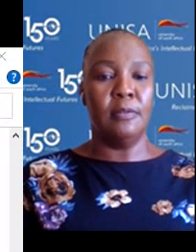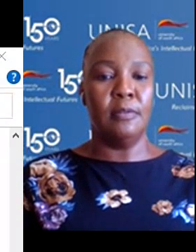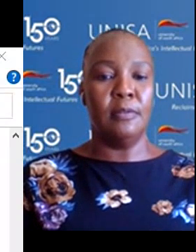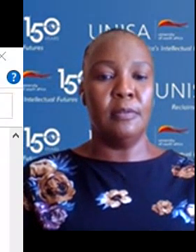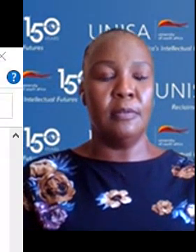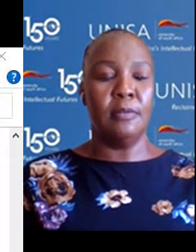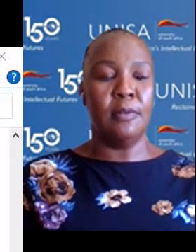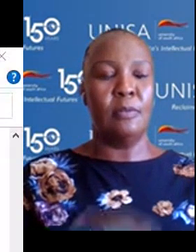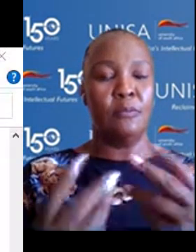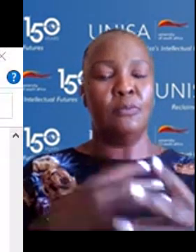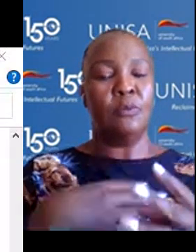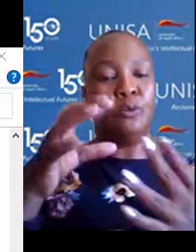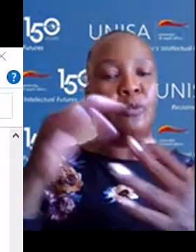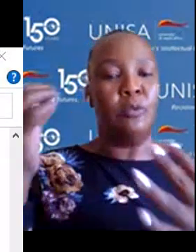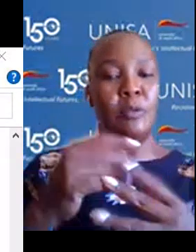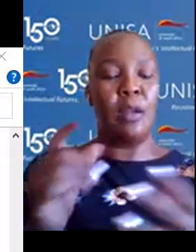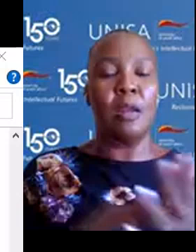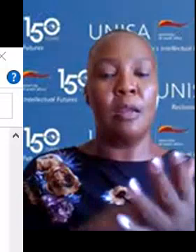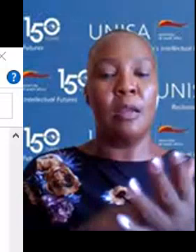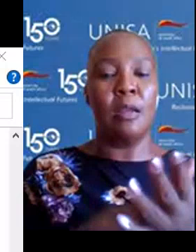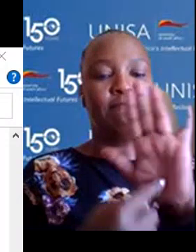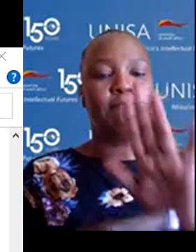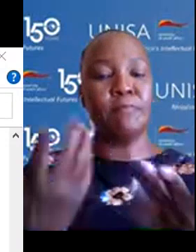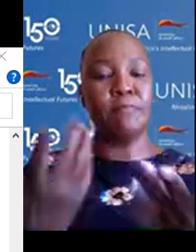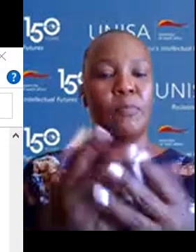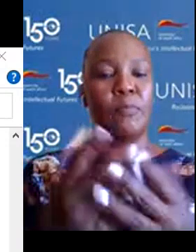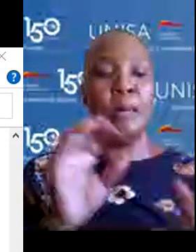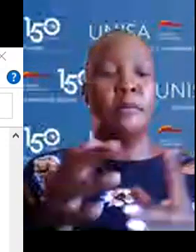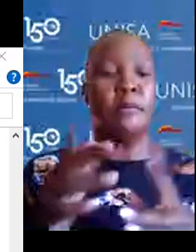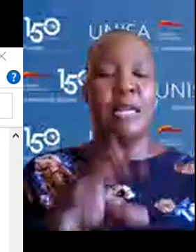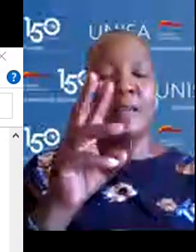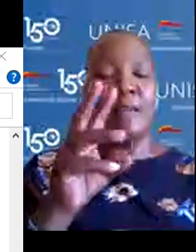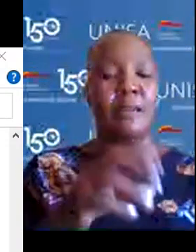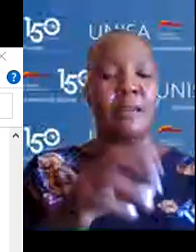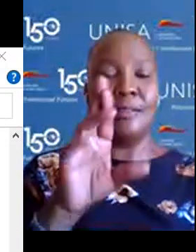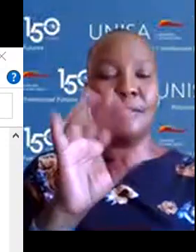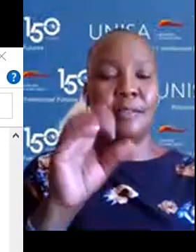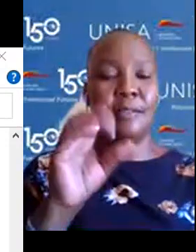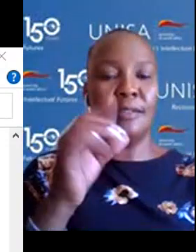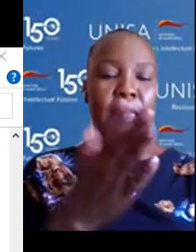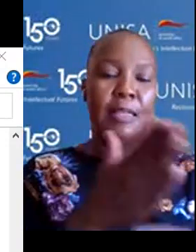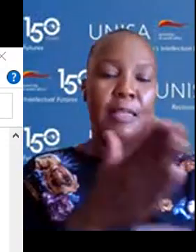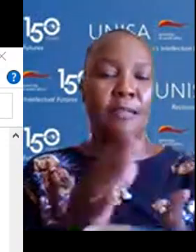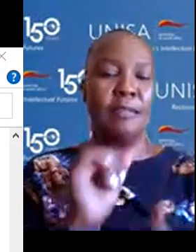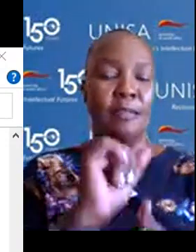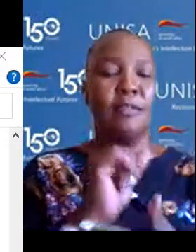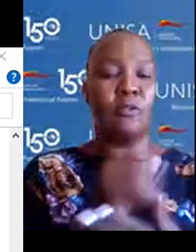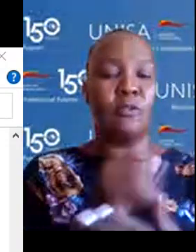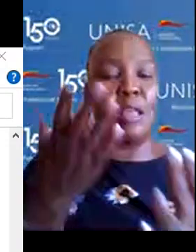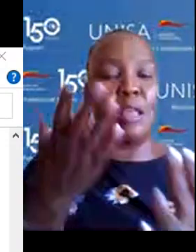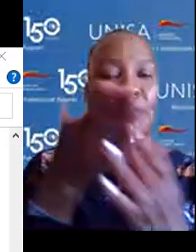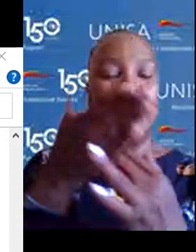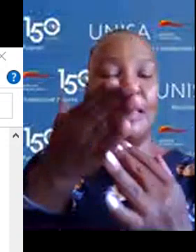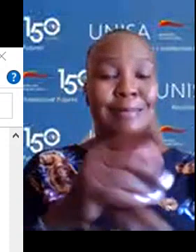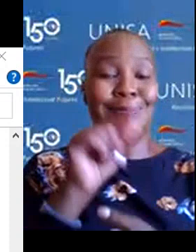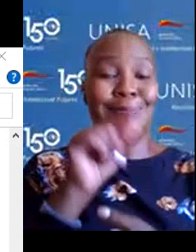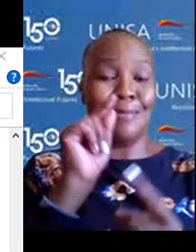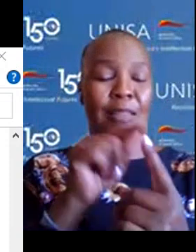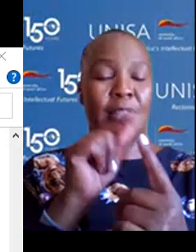access. But what access am I giving him? He can actually edit. I see there's a new option